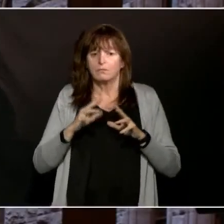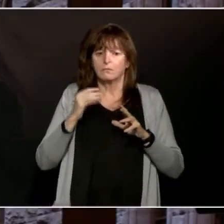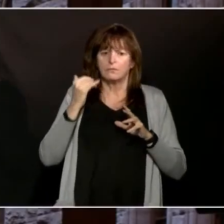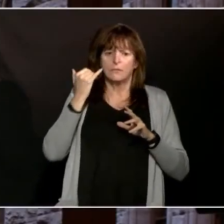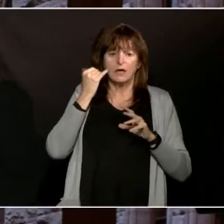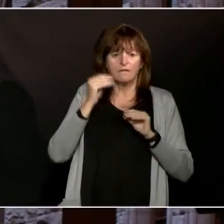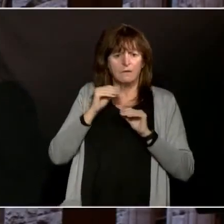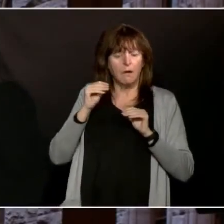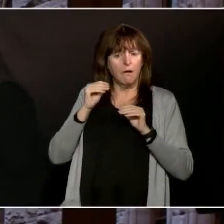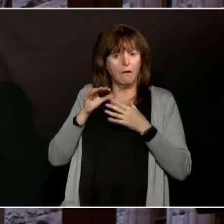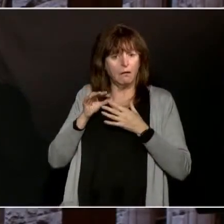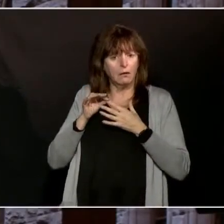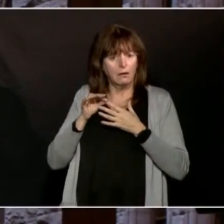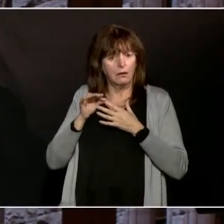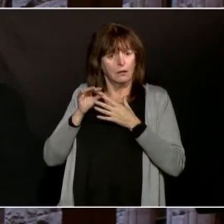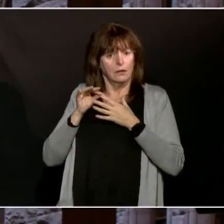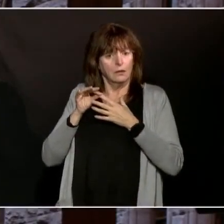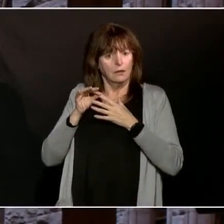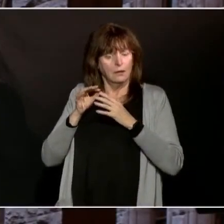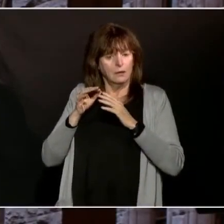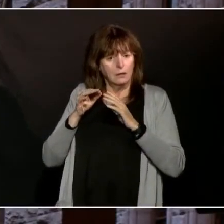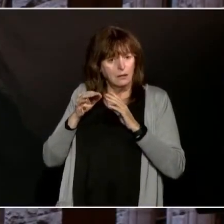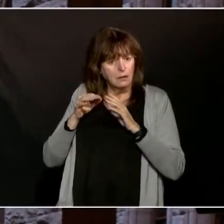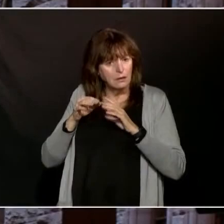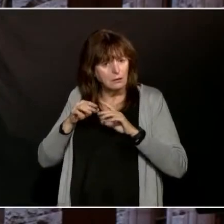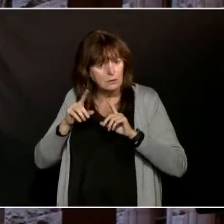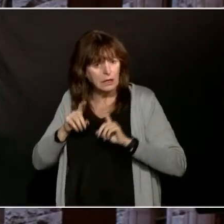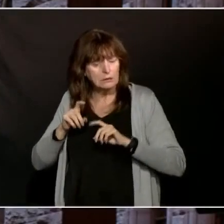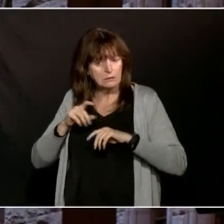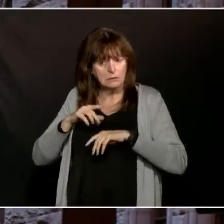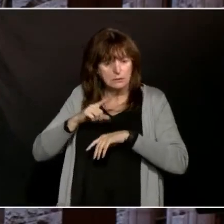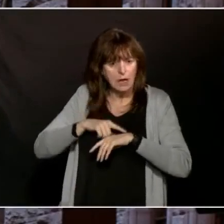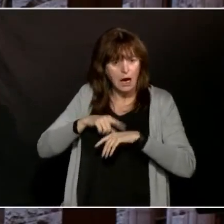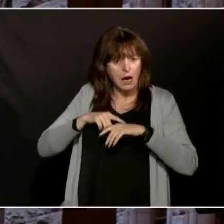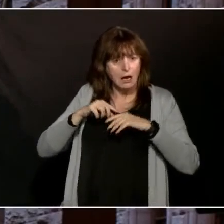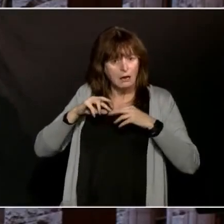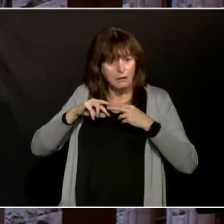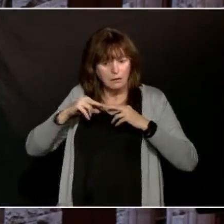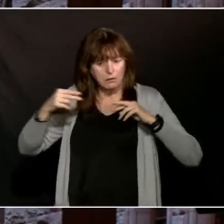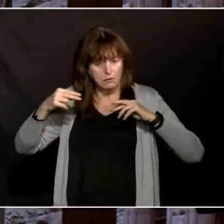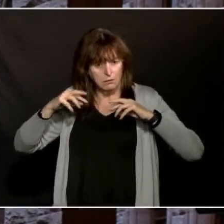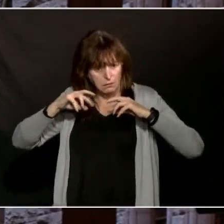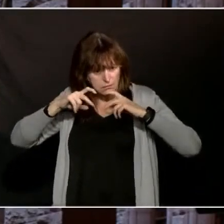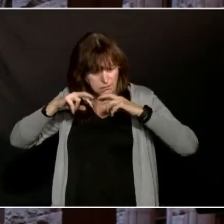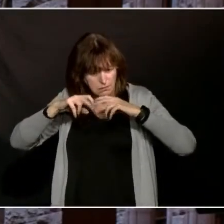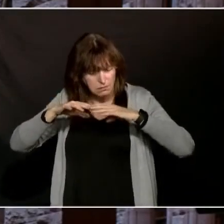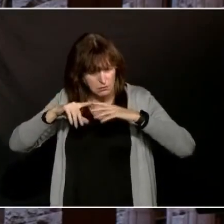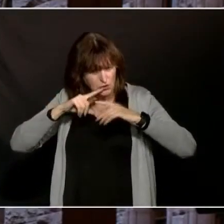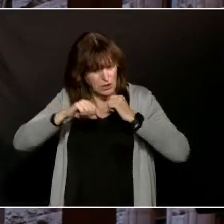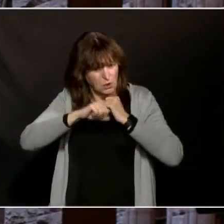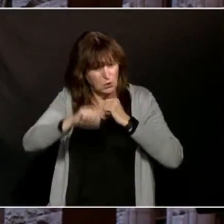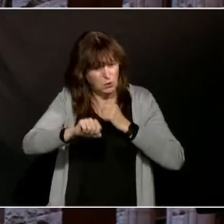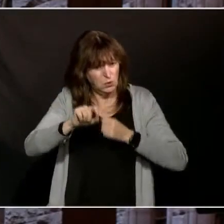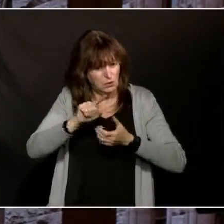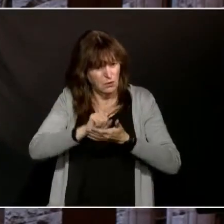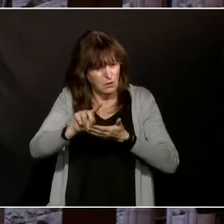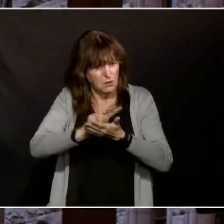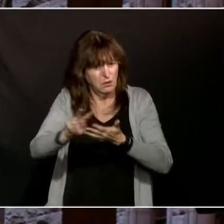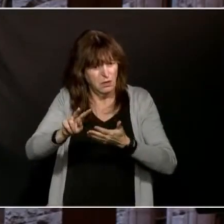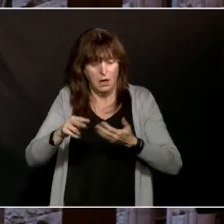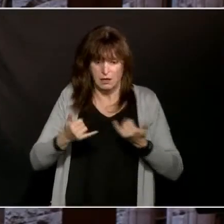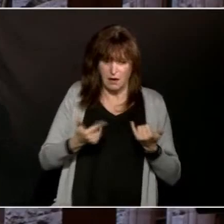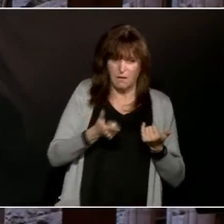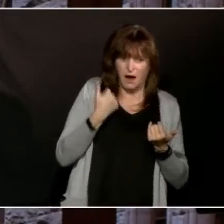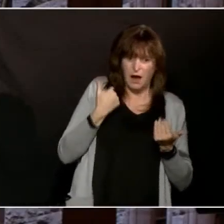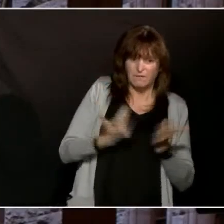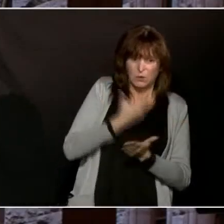takes a while, up to a week or 2 minutes, sometimes 2 weeks. So it's not as rapid in that sense. So we'll have more, I would say,